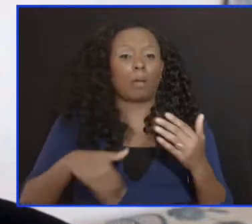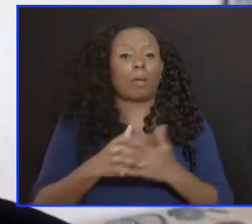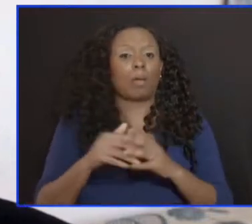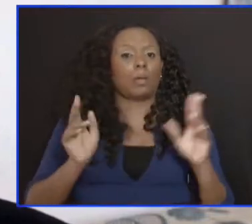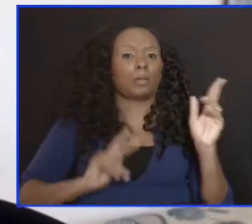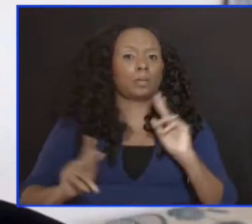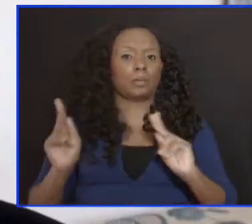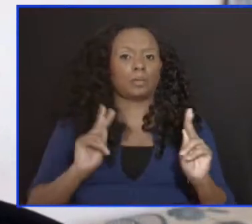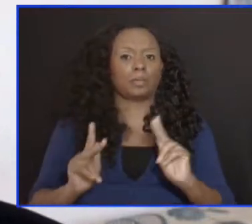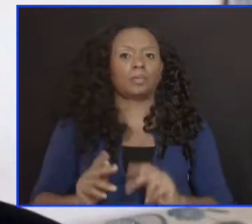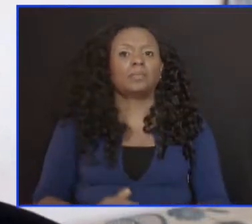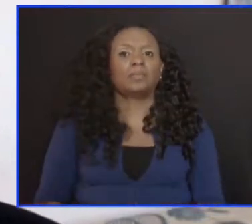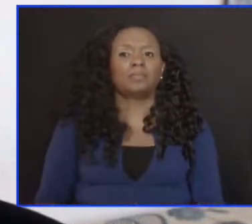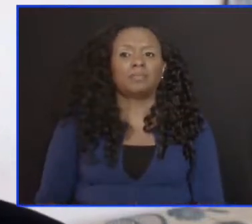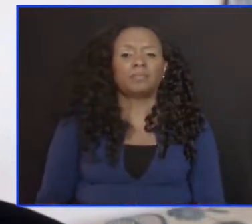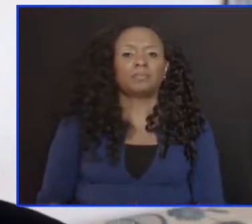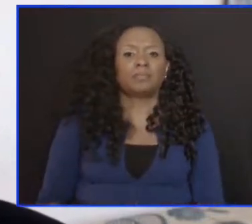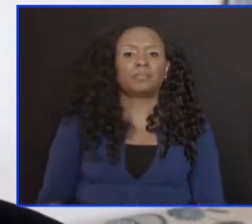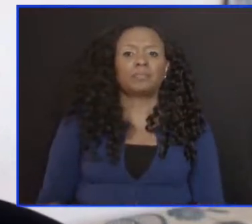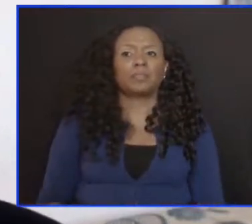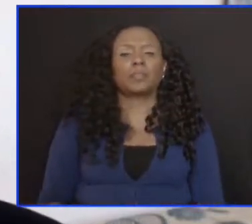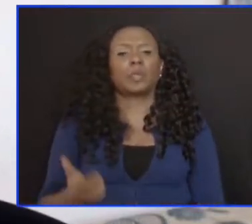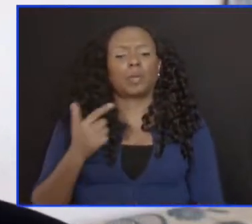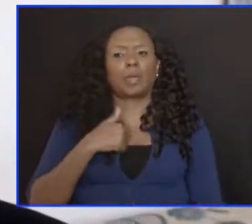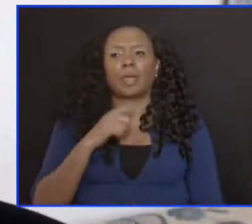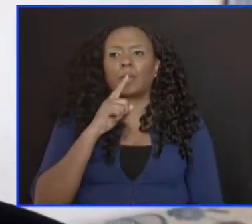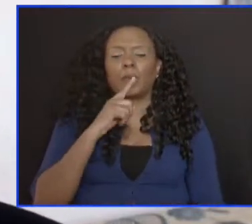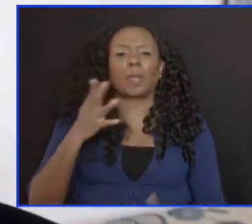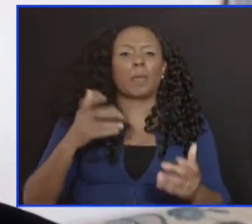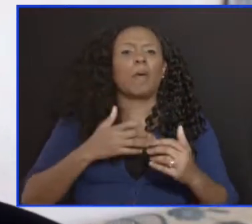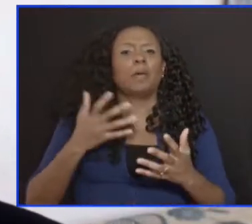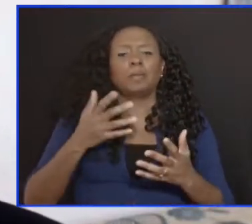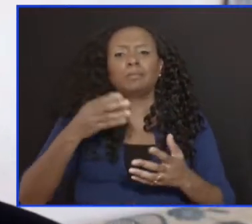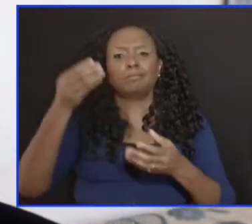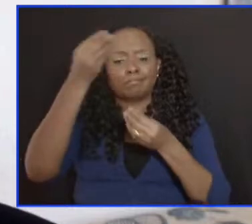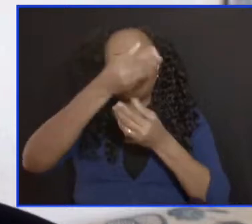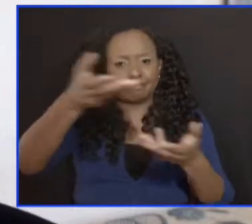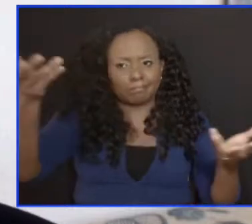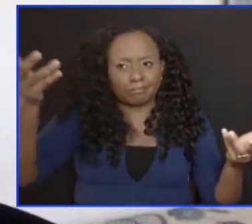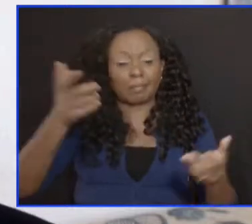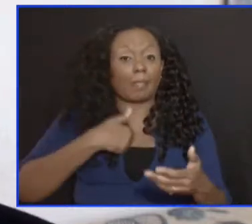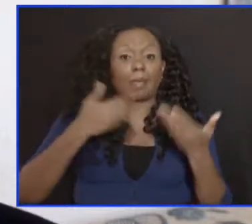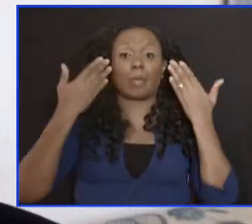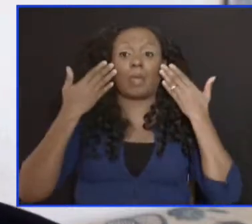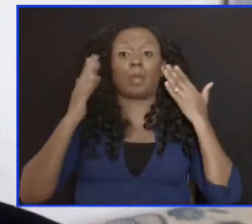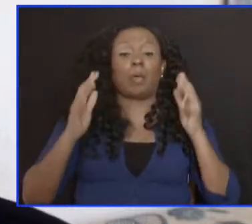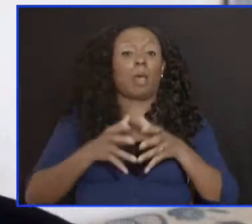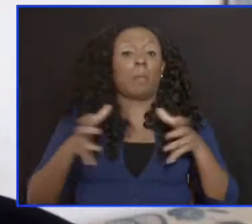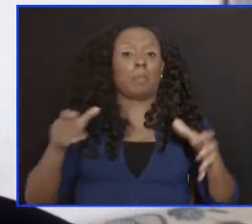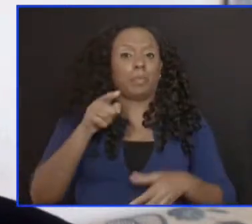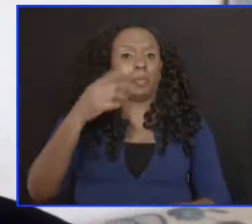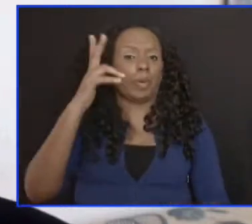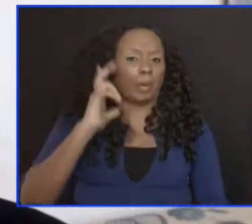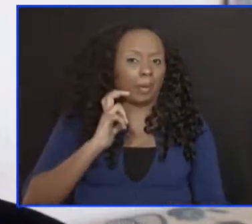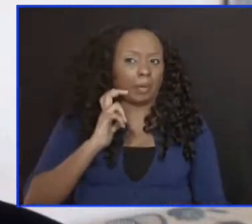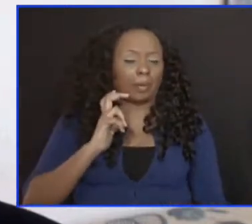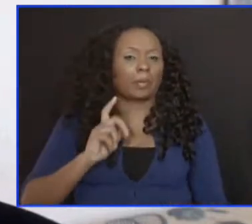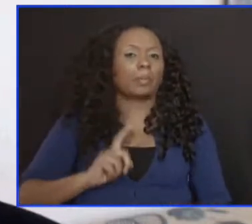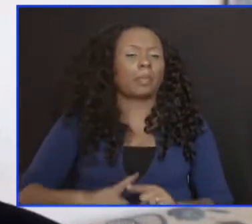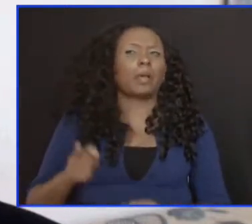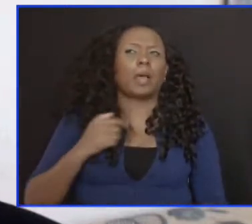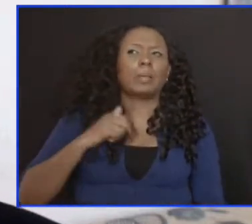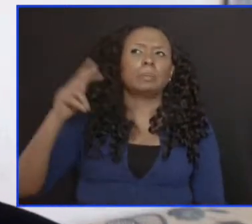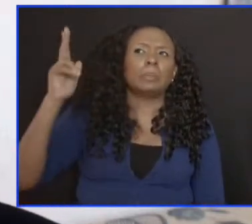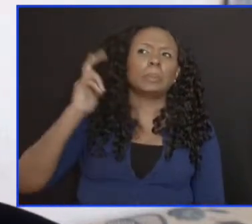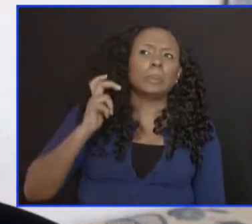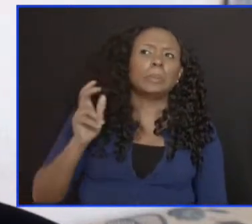is seen right across the board. So I put that to you. I don't know to what extent you might have heard it as well, but that's what I'm